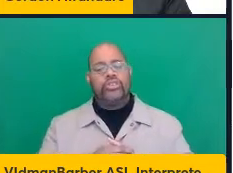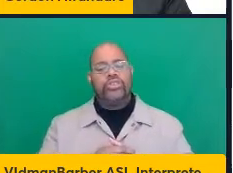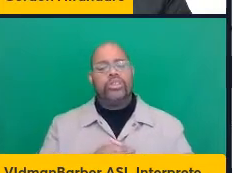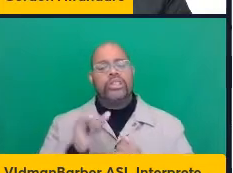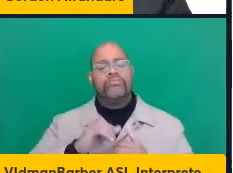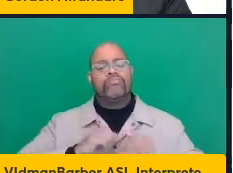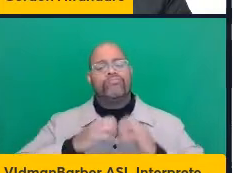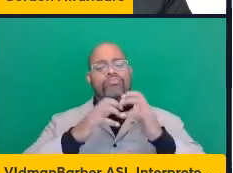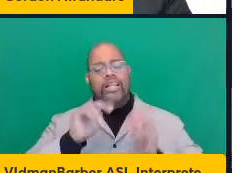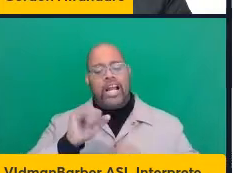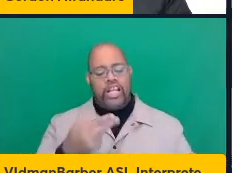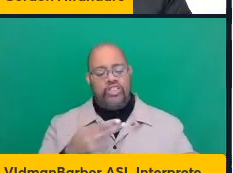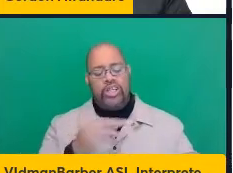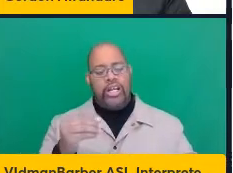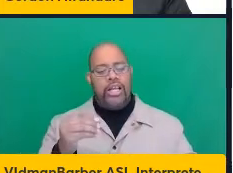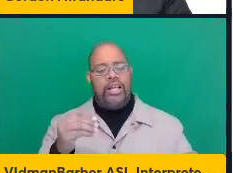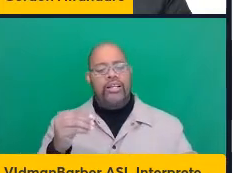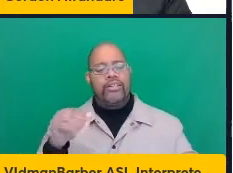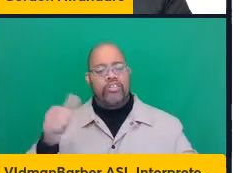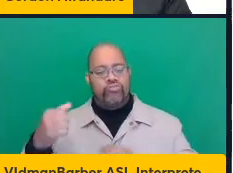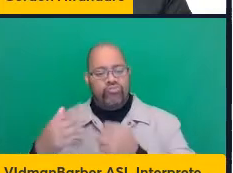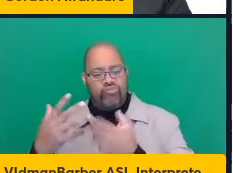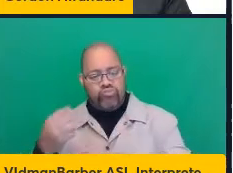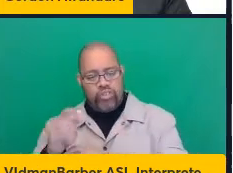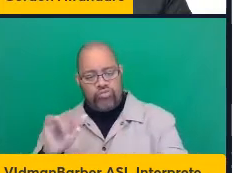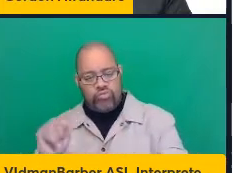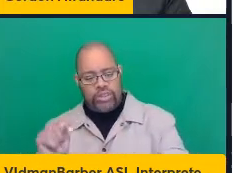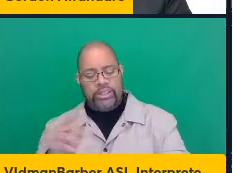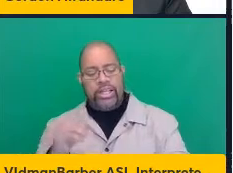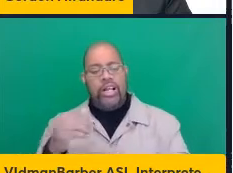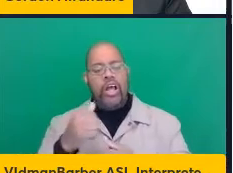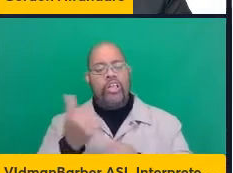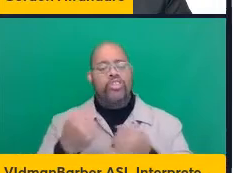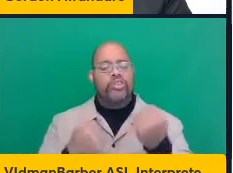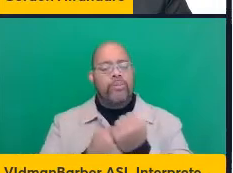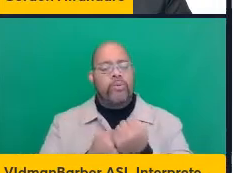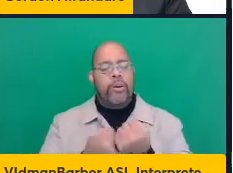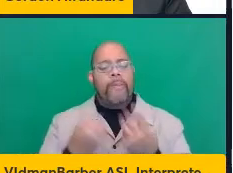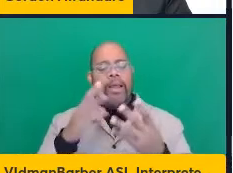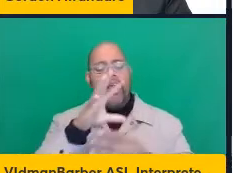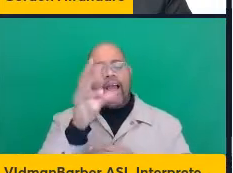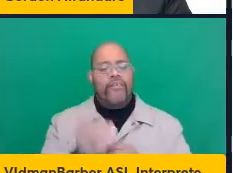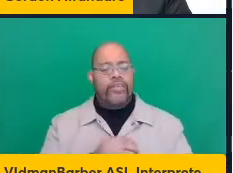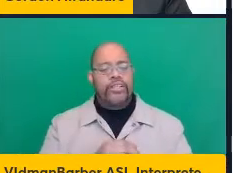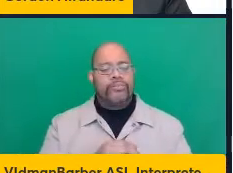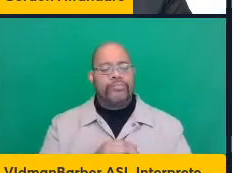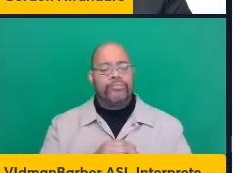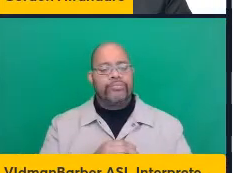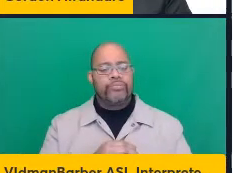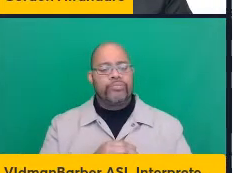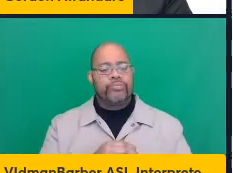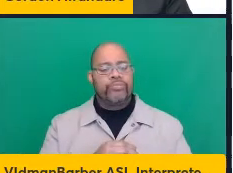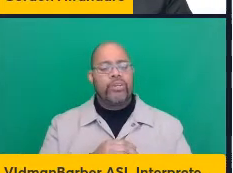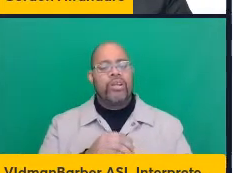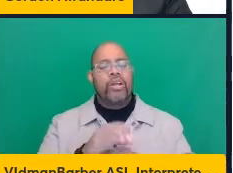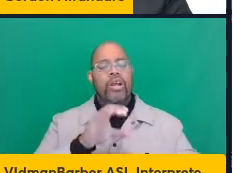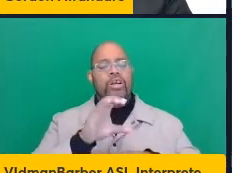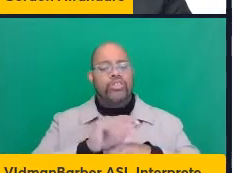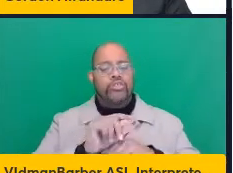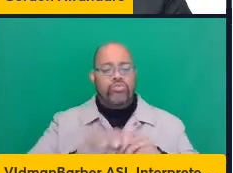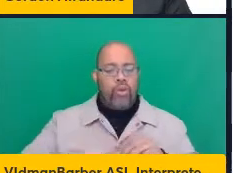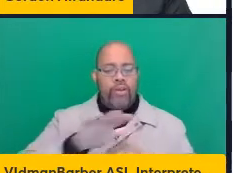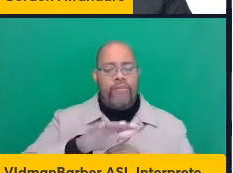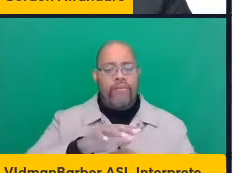formed between the NIH and the Wellcome Trust, and they supported many African consortia across